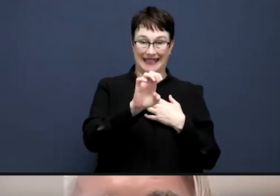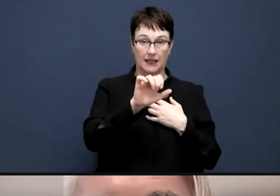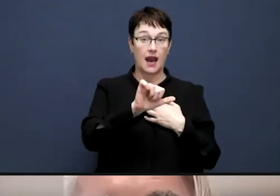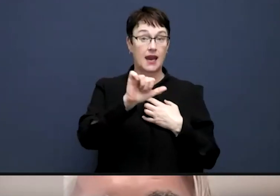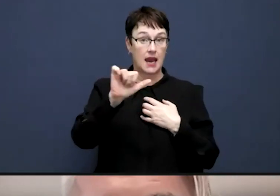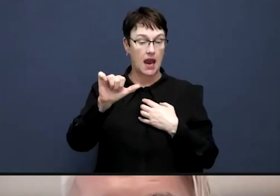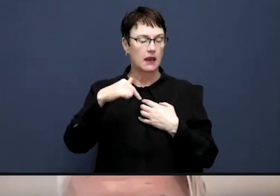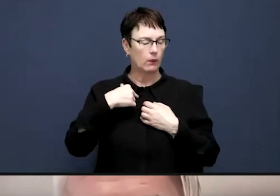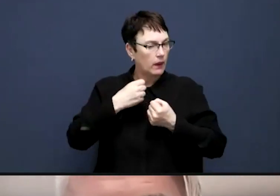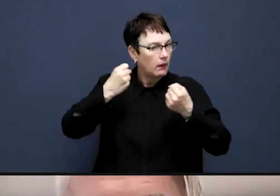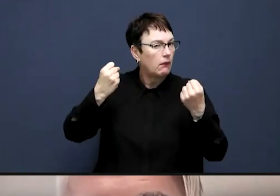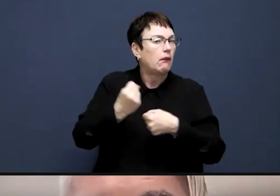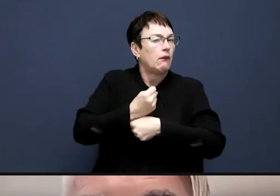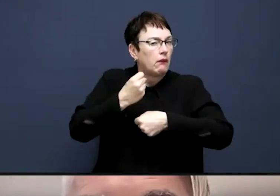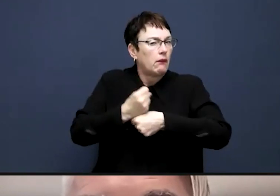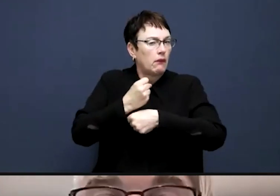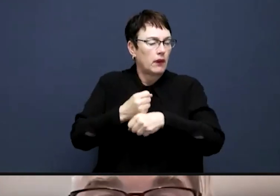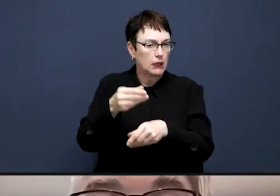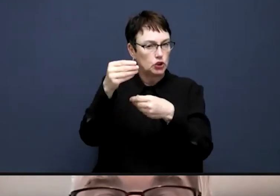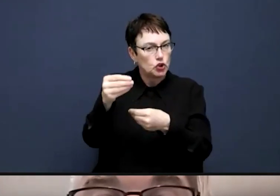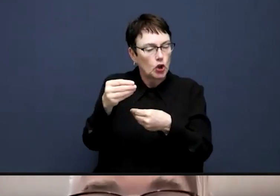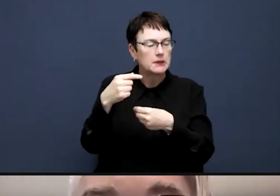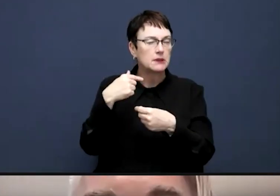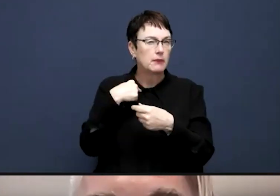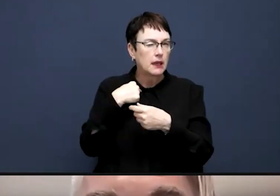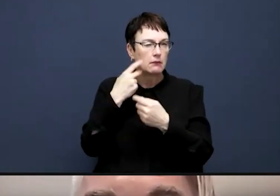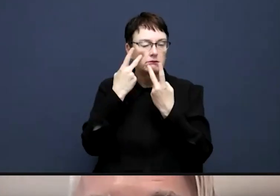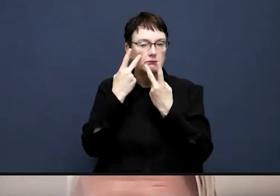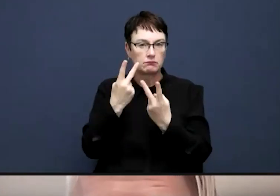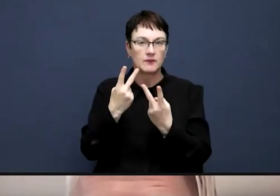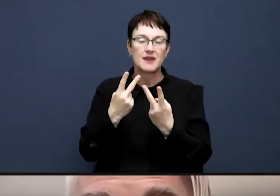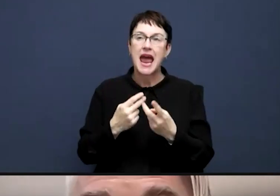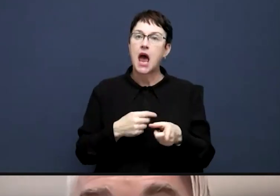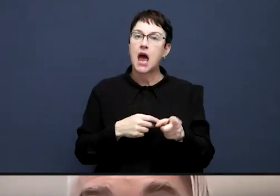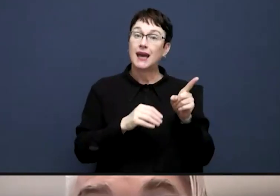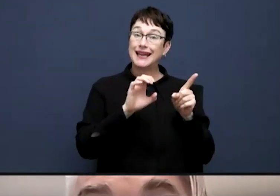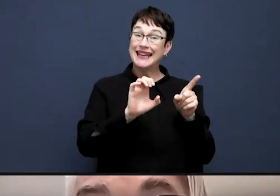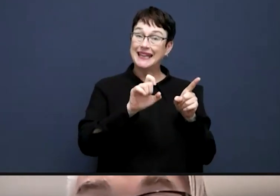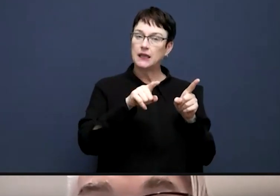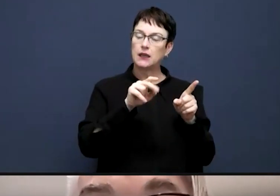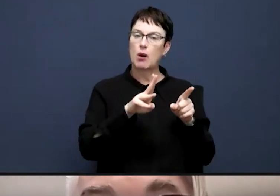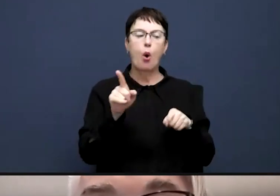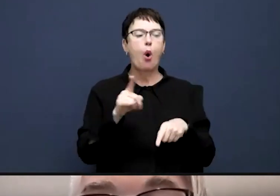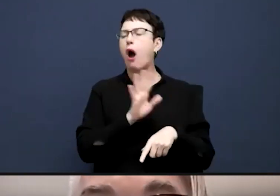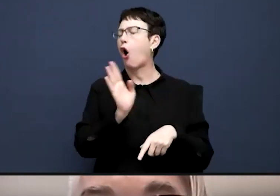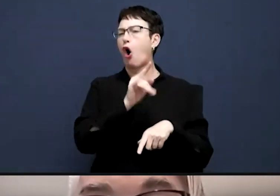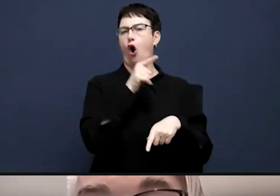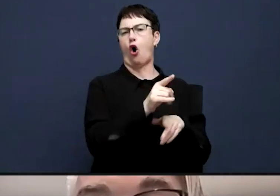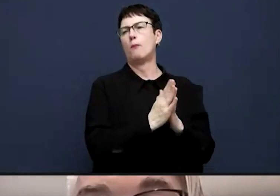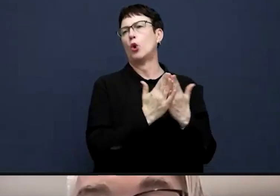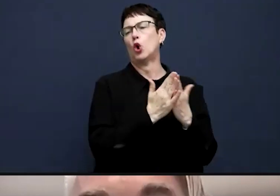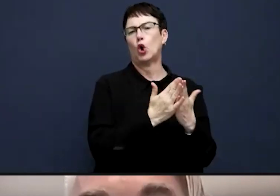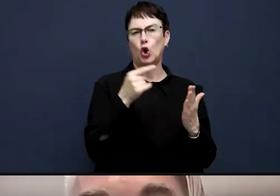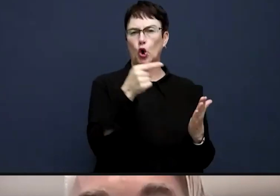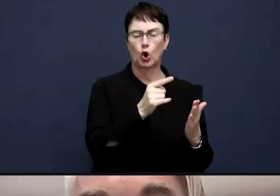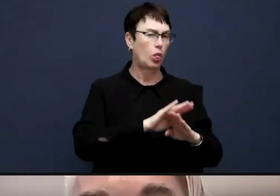of the challenges to what Shilpi was saying is that it's seen only as a book format, not a document format. So we don't have many native